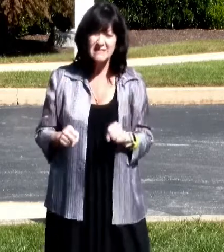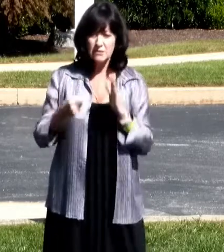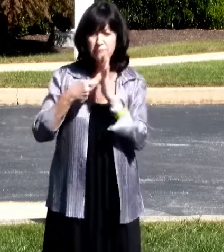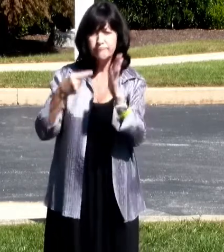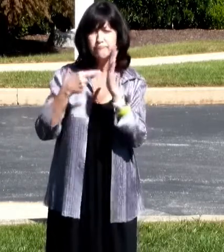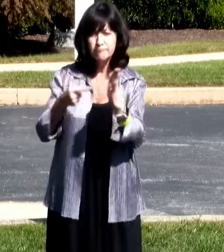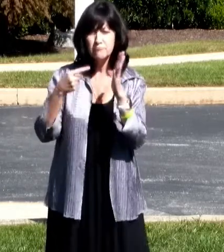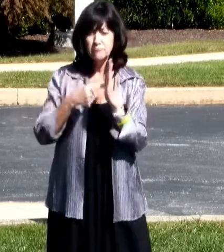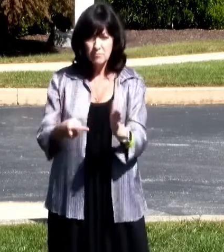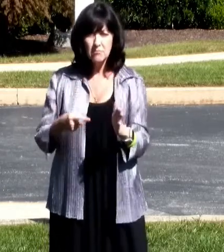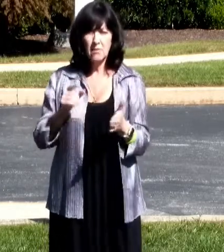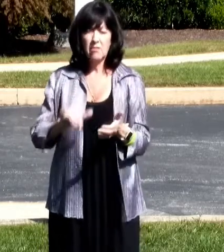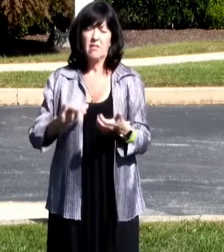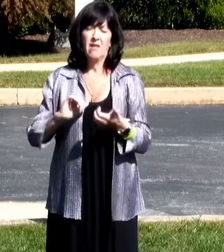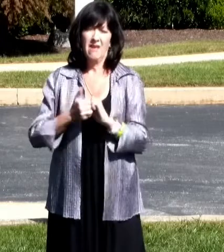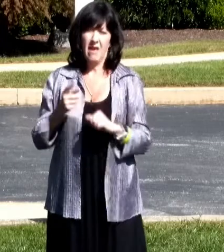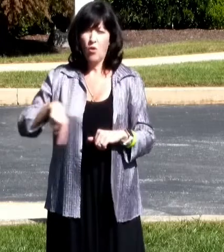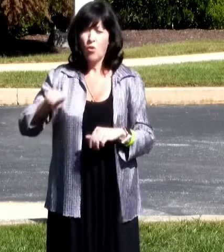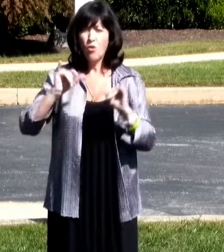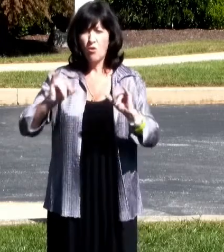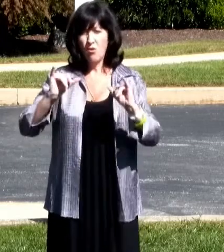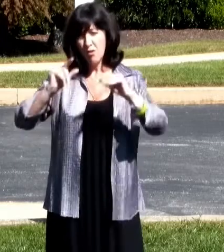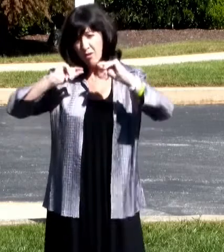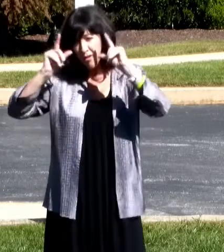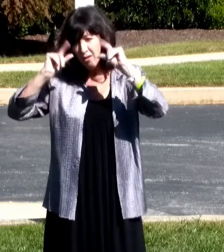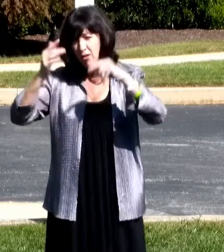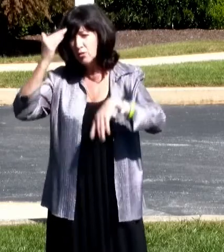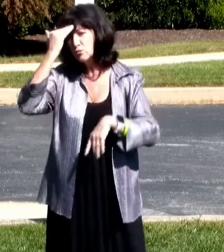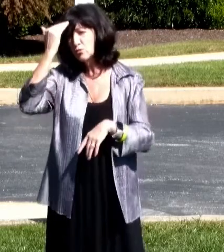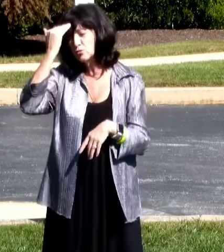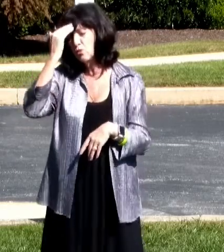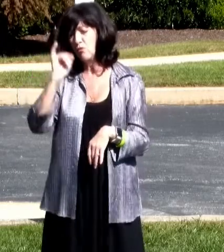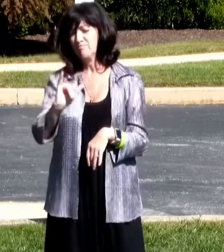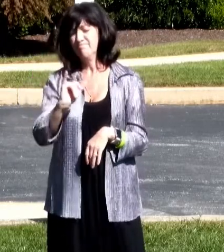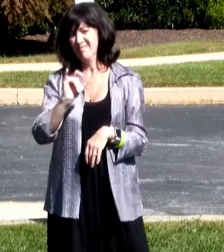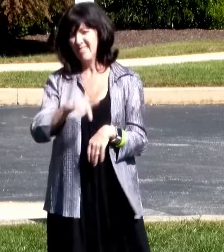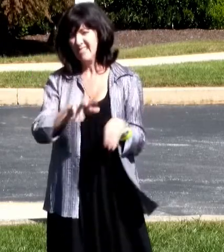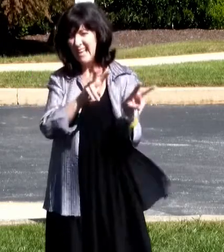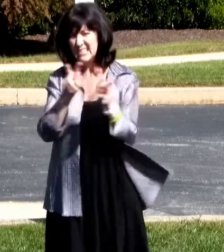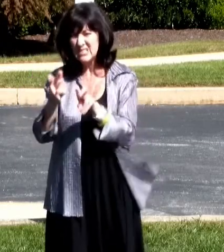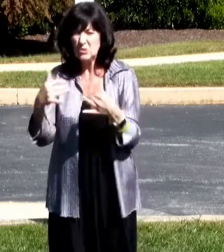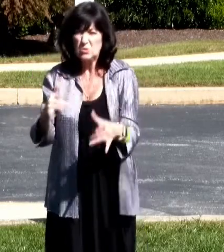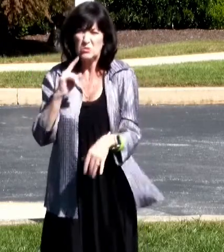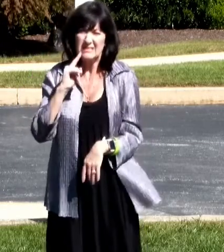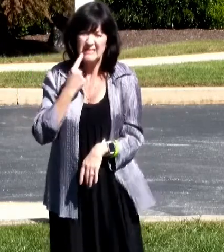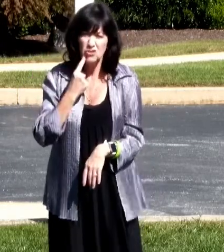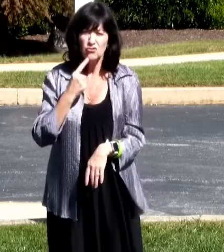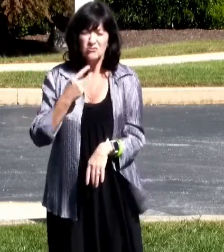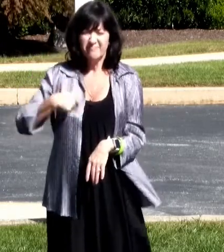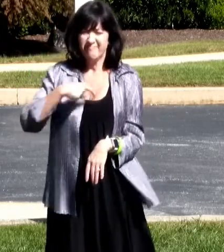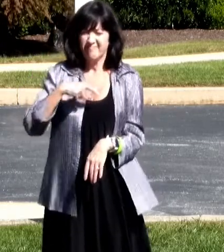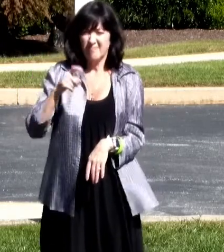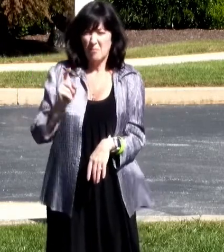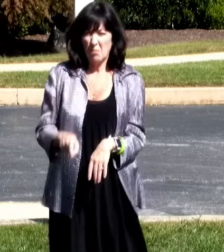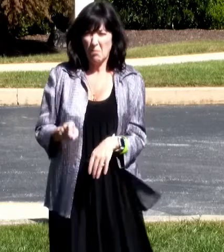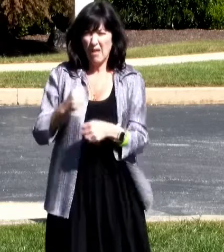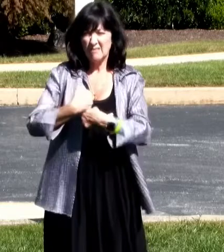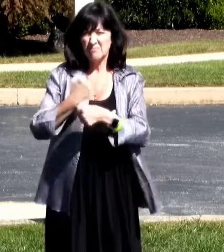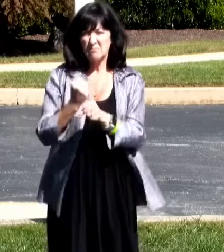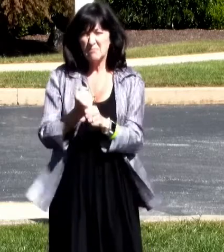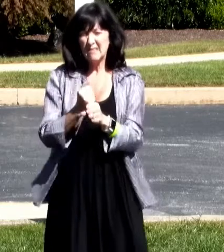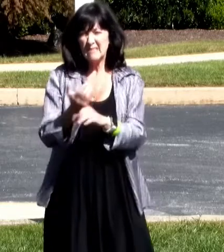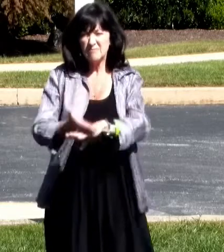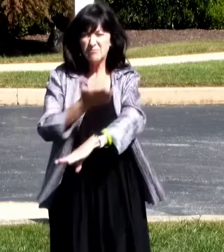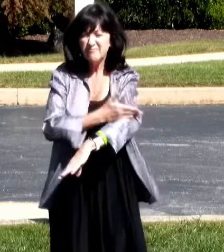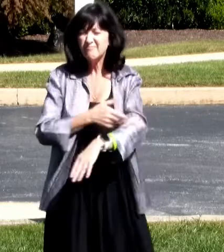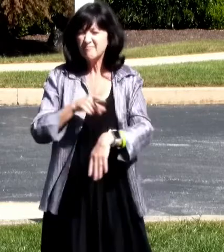Christiana Care was extremely helpful in ultimately supporting it, and Dr. Nevin and her entire team, Meredith Tweedy in